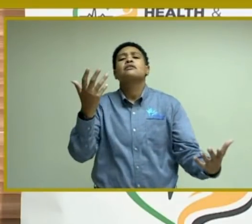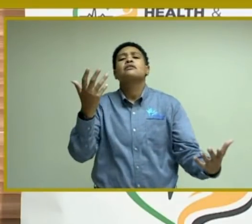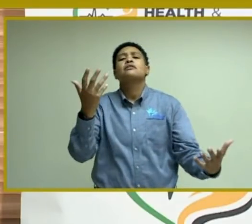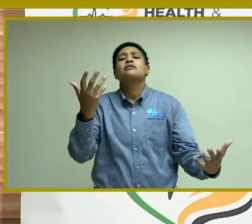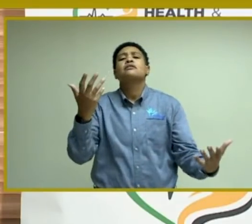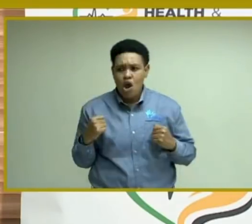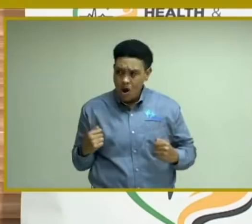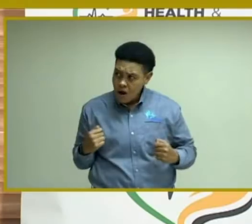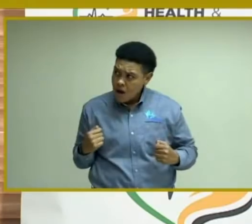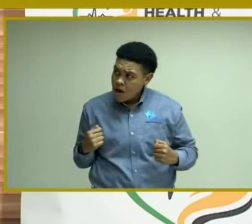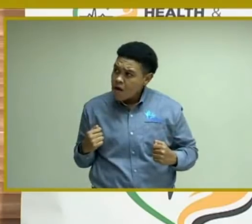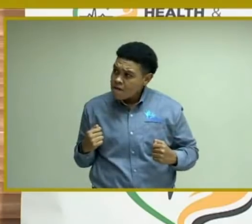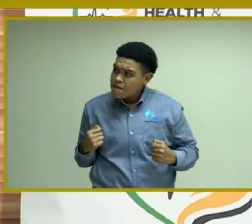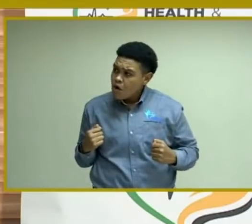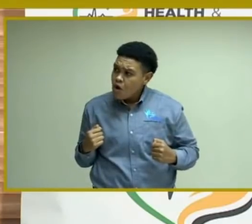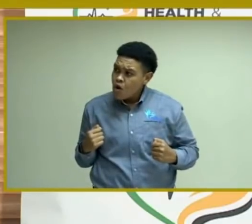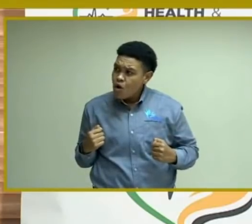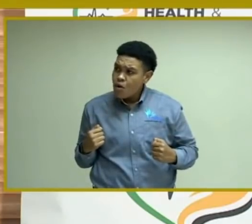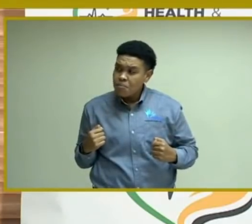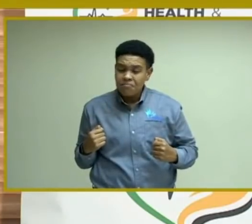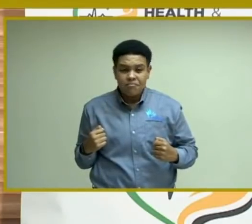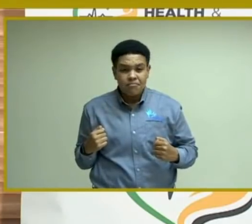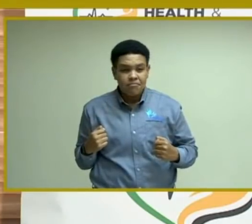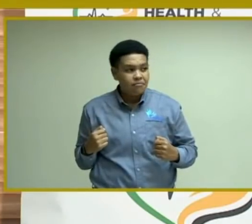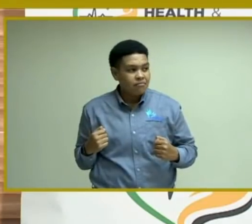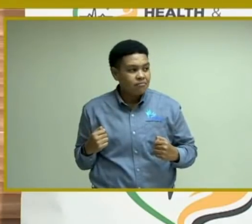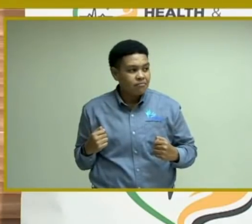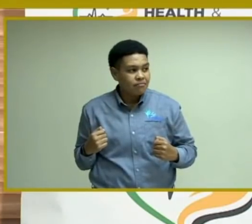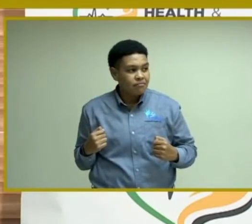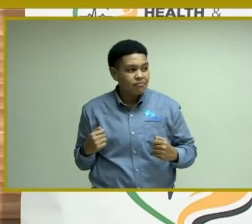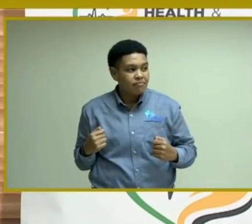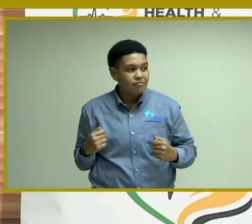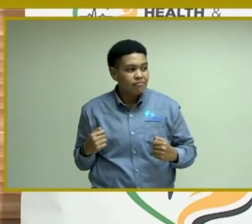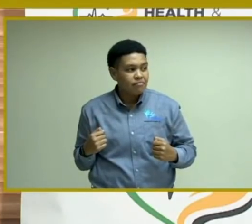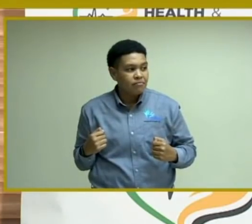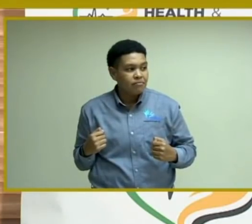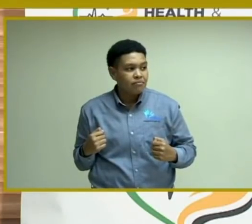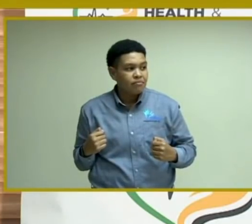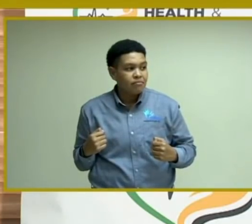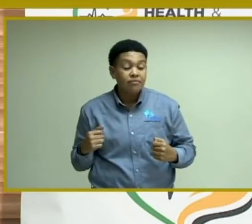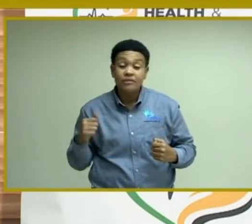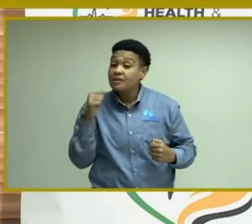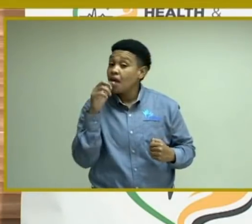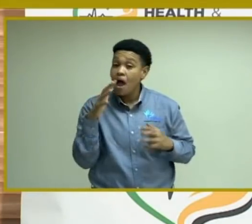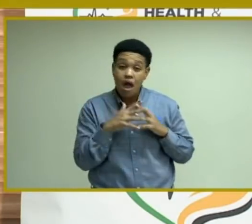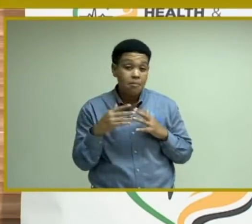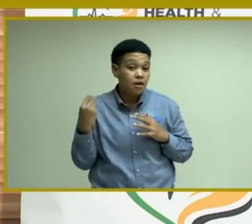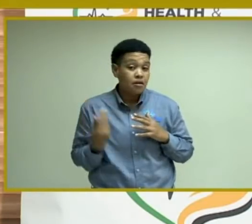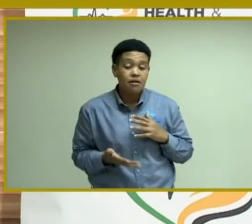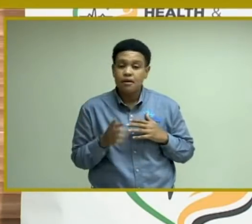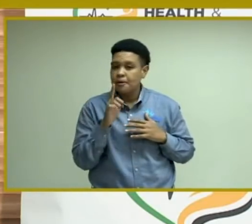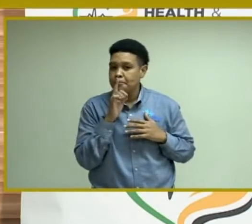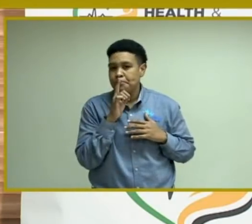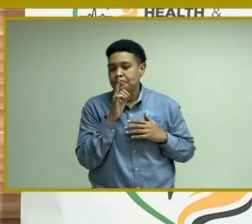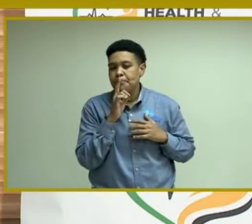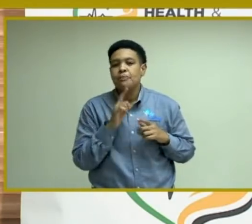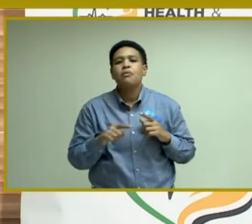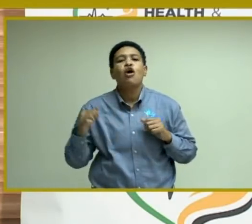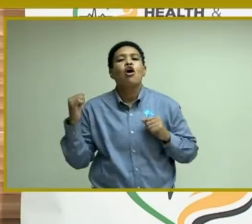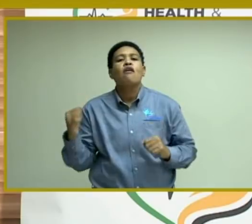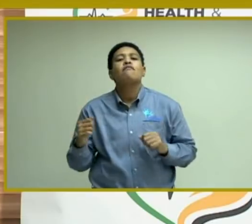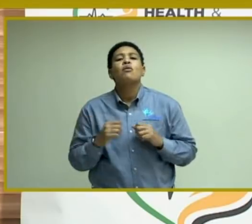based on other arrangements, not the amount that is being gifted through the US, but